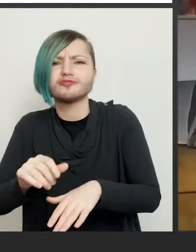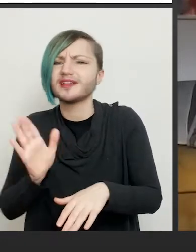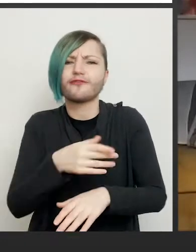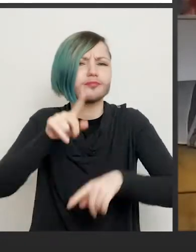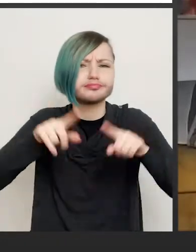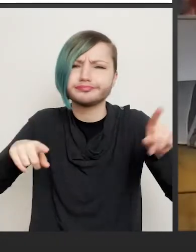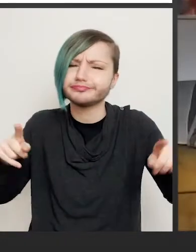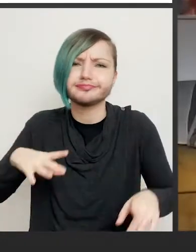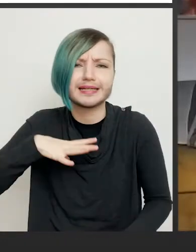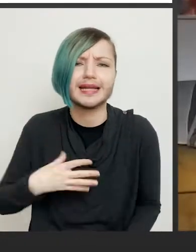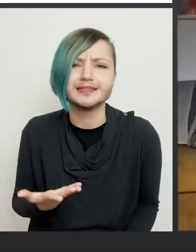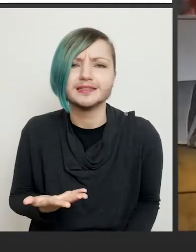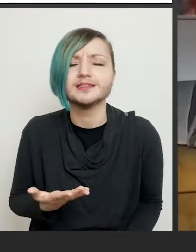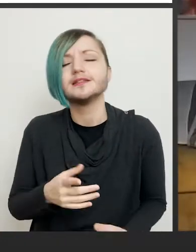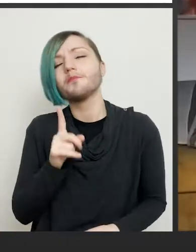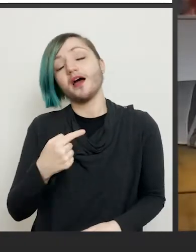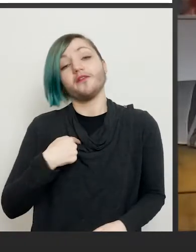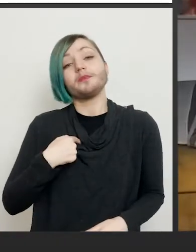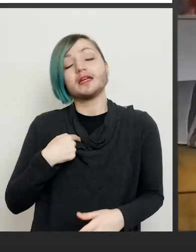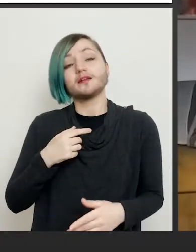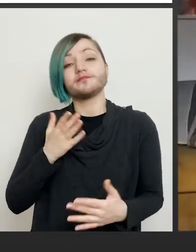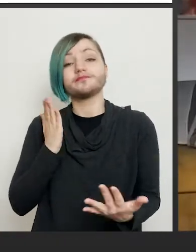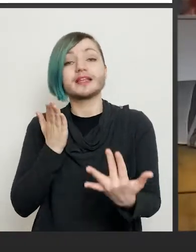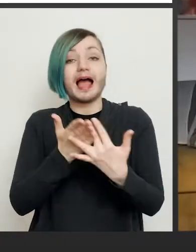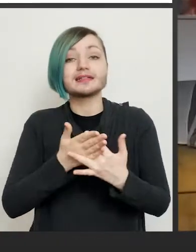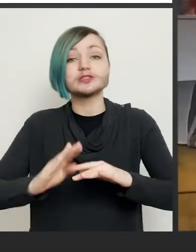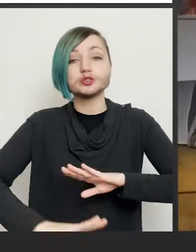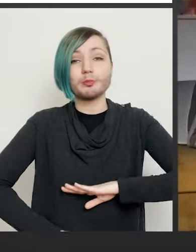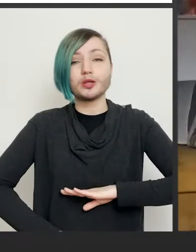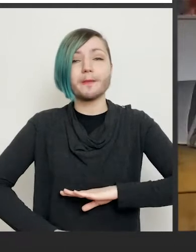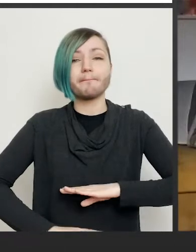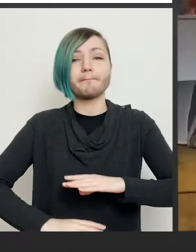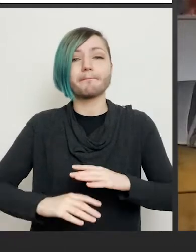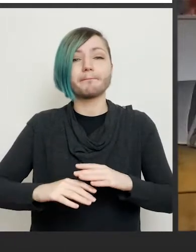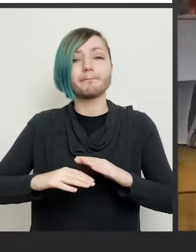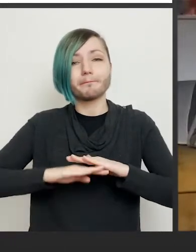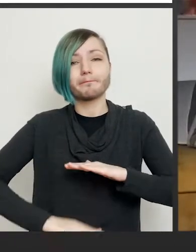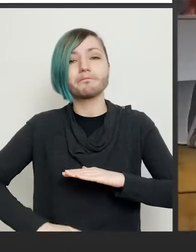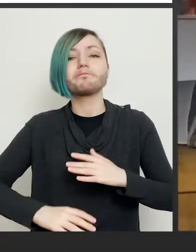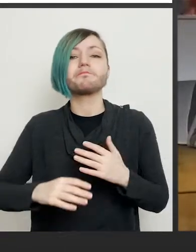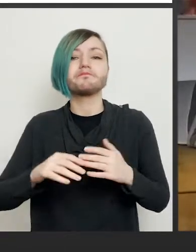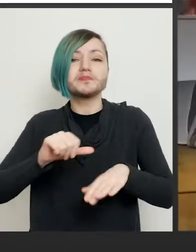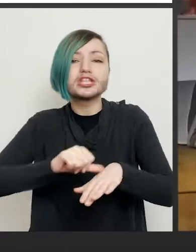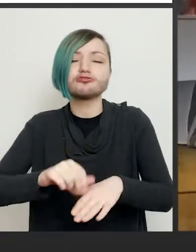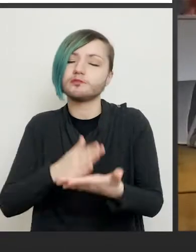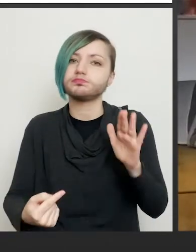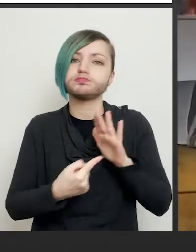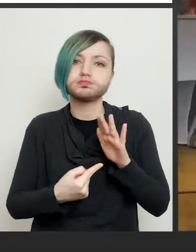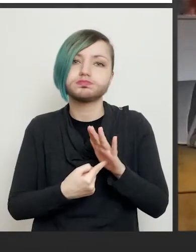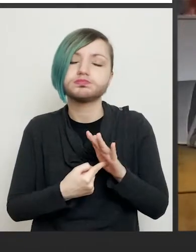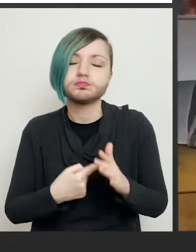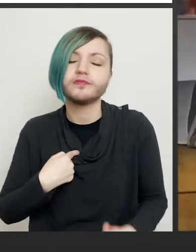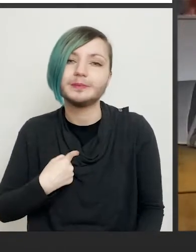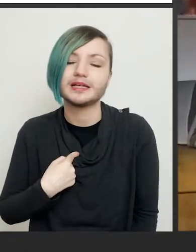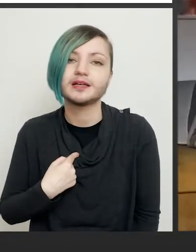need different things. But for me, having access, for example, to bottom surgery was really fundamental and an important thing for me to